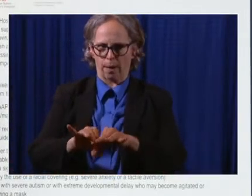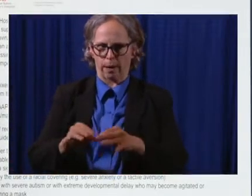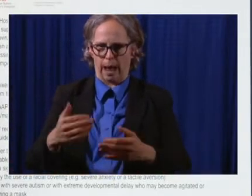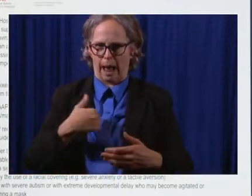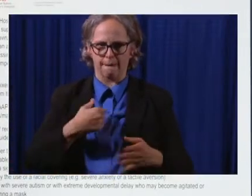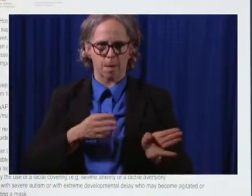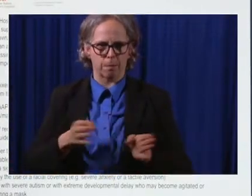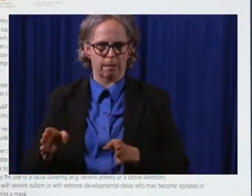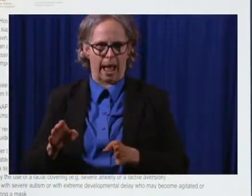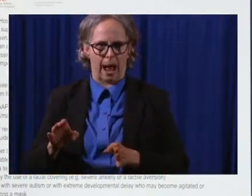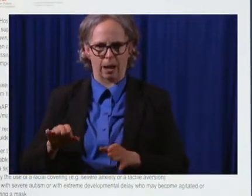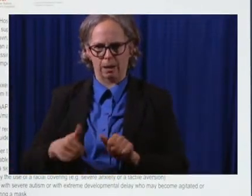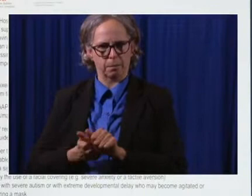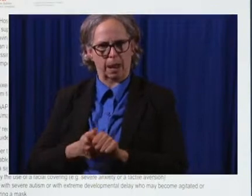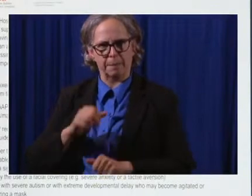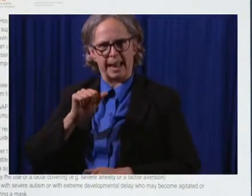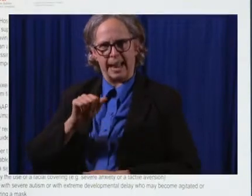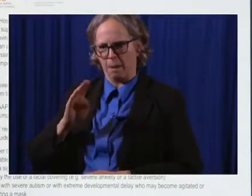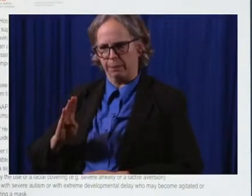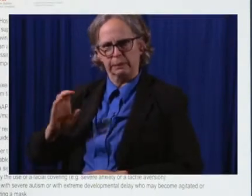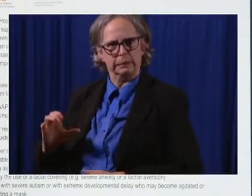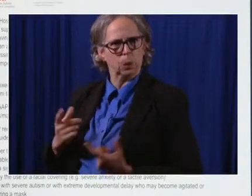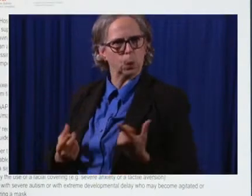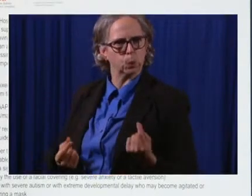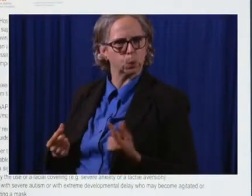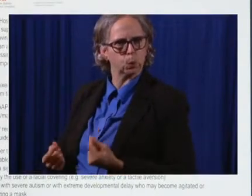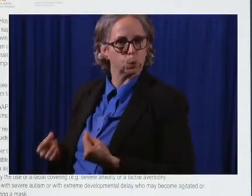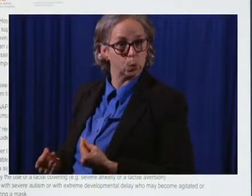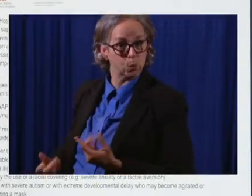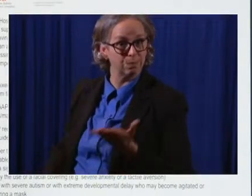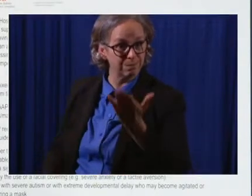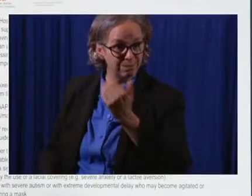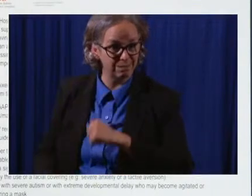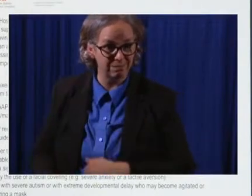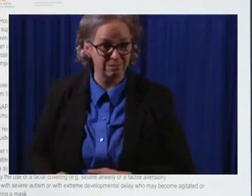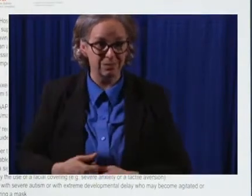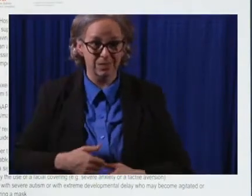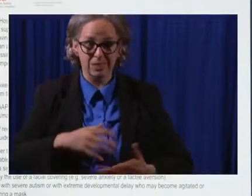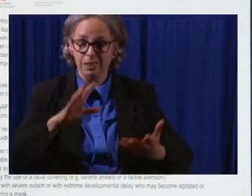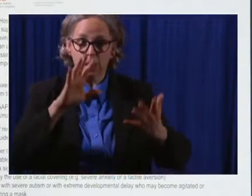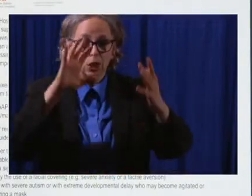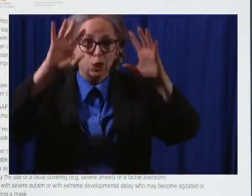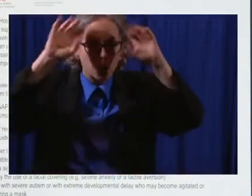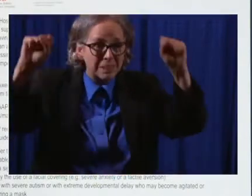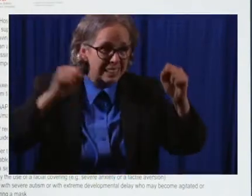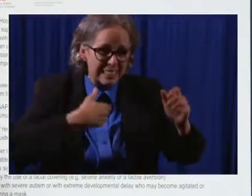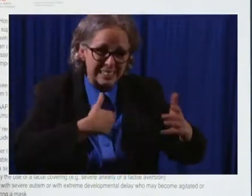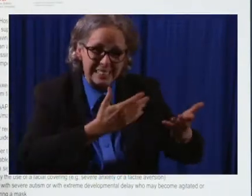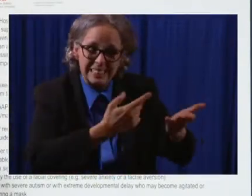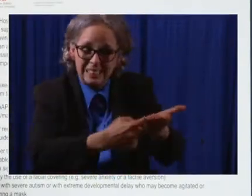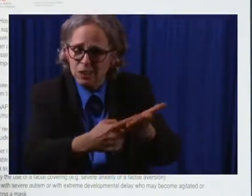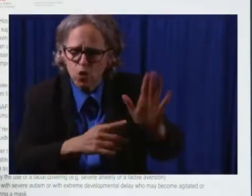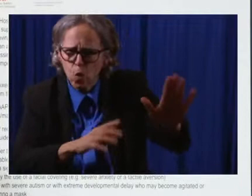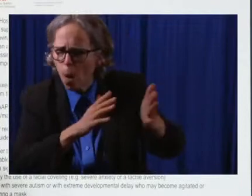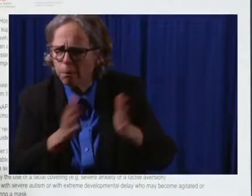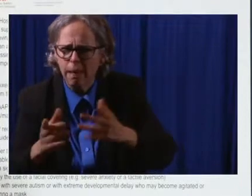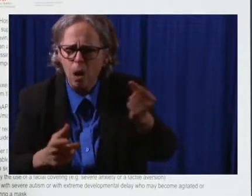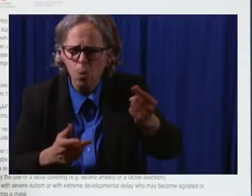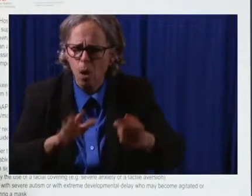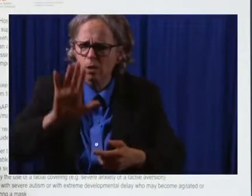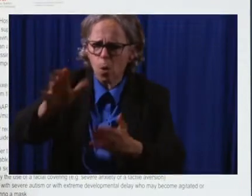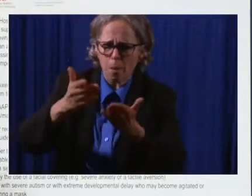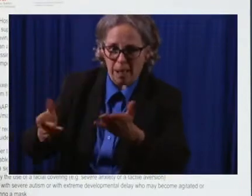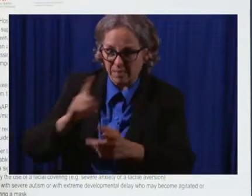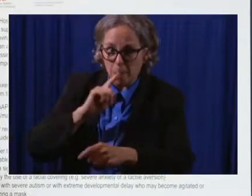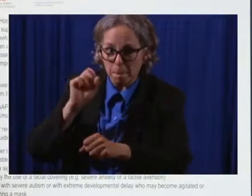And I know talking from superintendents, they're all working on that or already have a plan. They're focused along with the local health people, the local health department. What